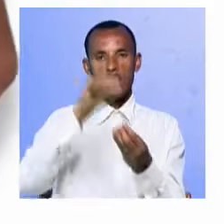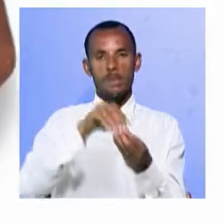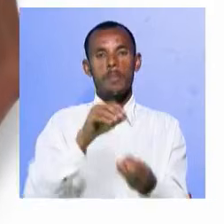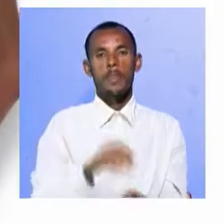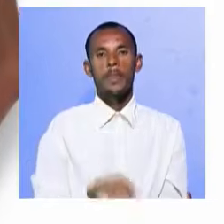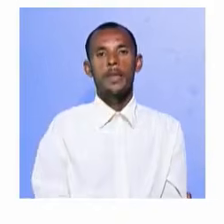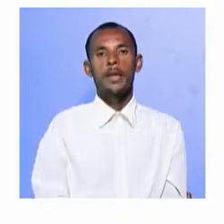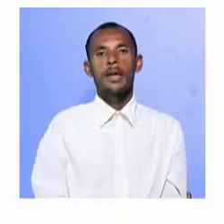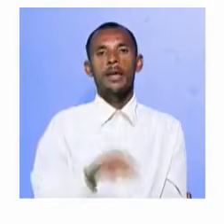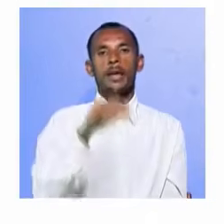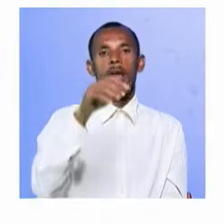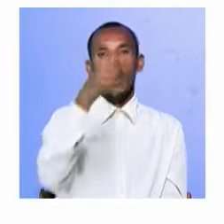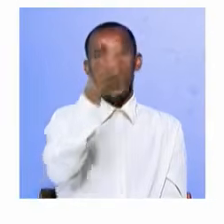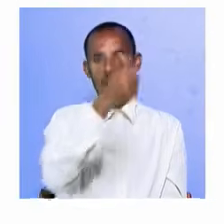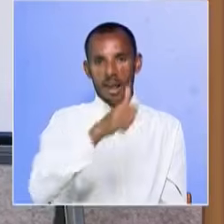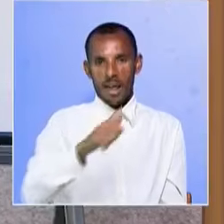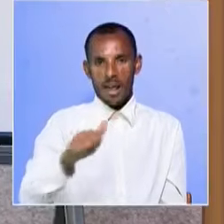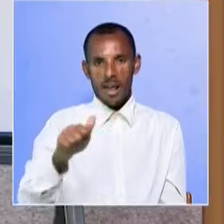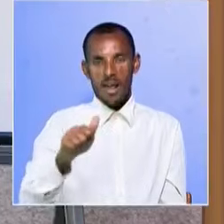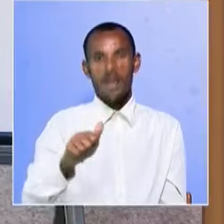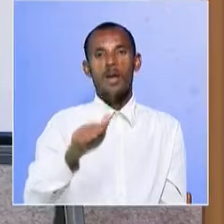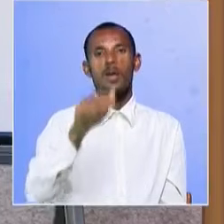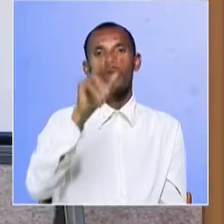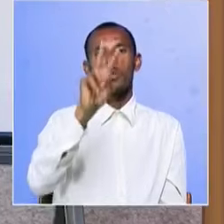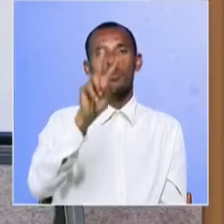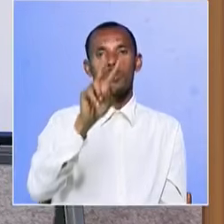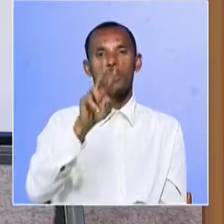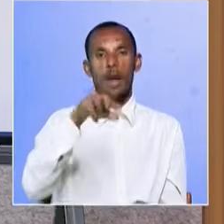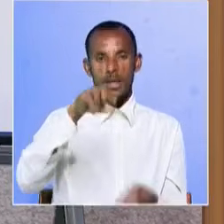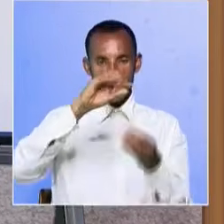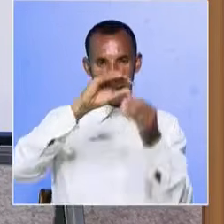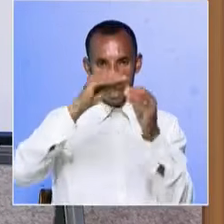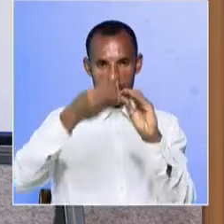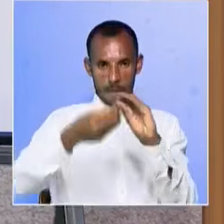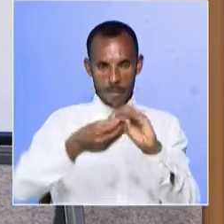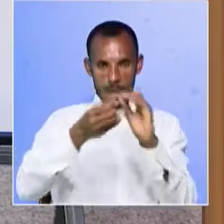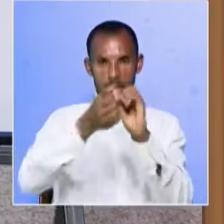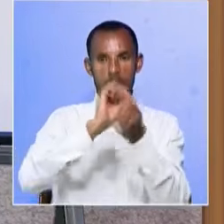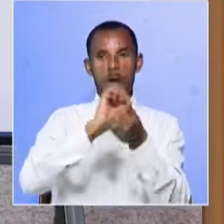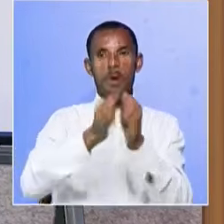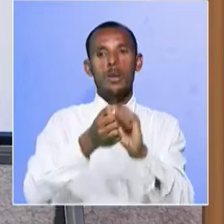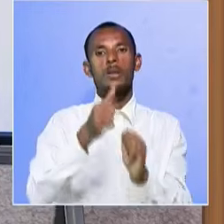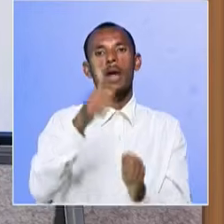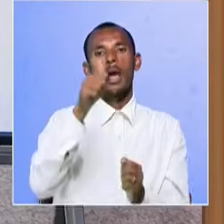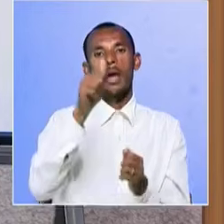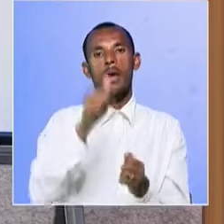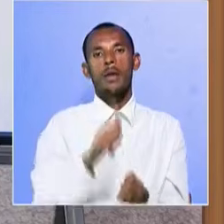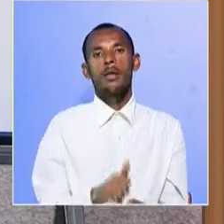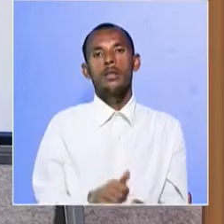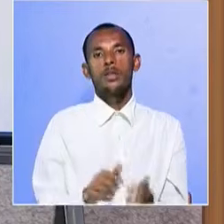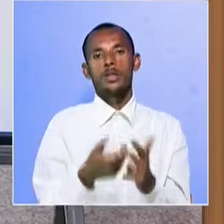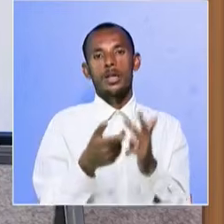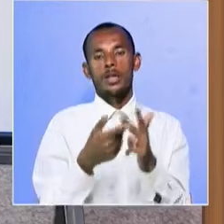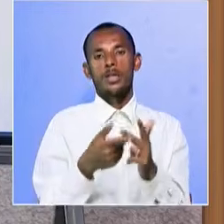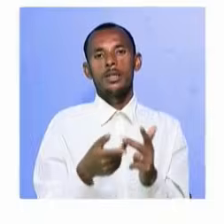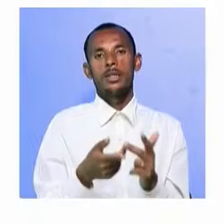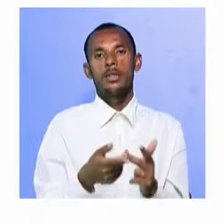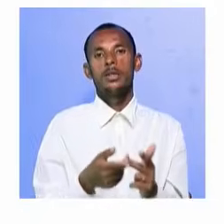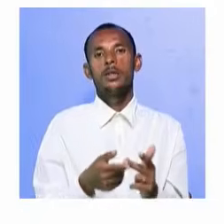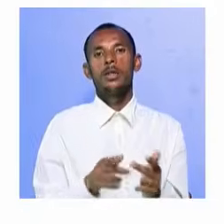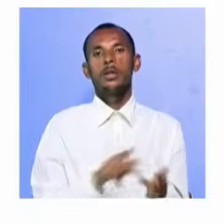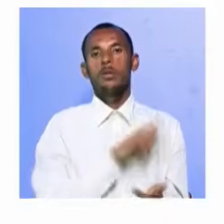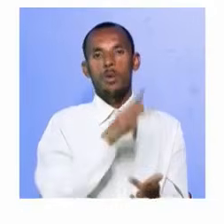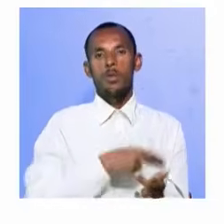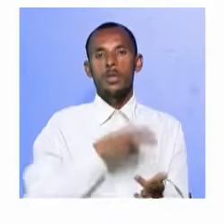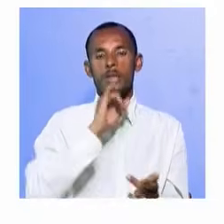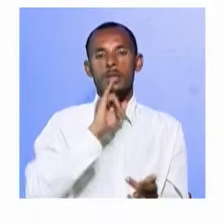The sum of any two rational number is commutative. The third property in addition of rational number